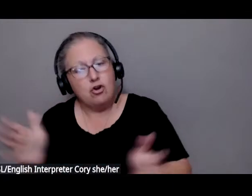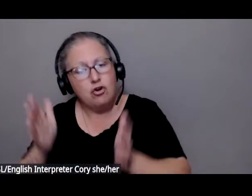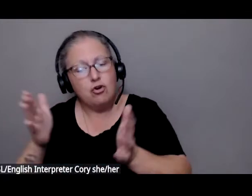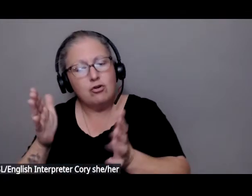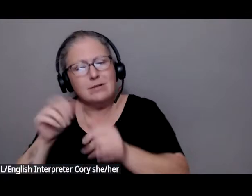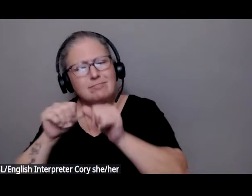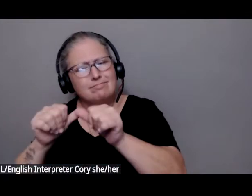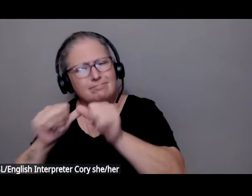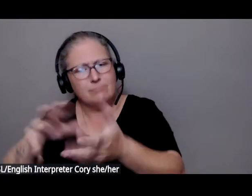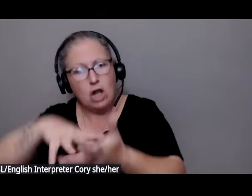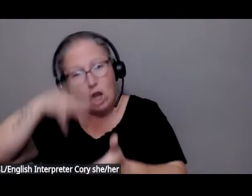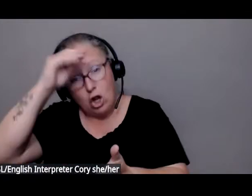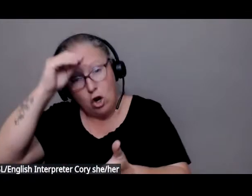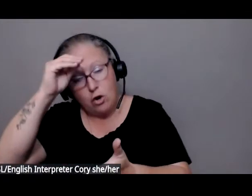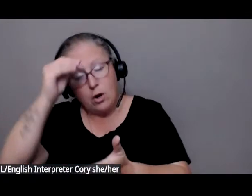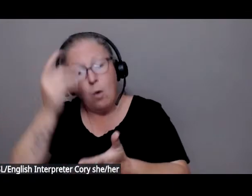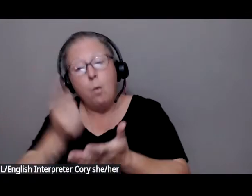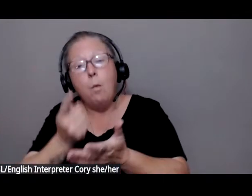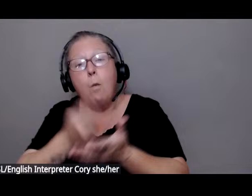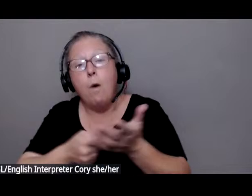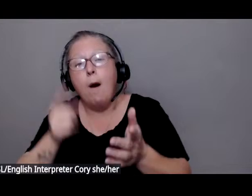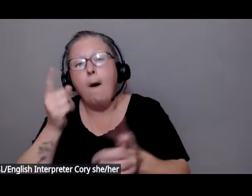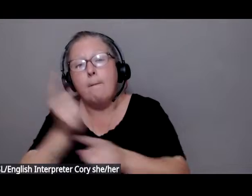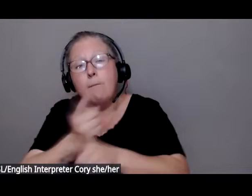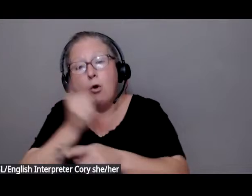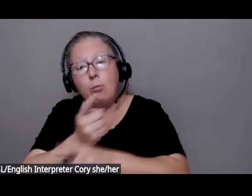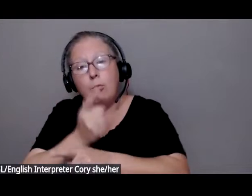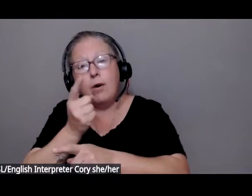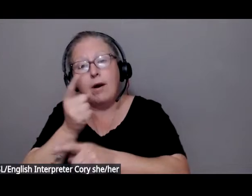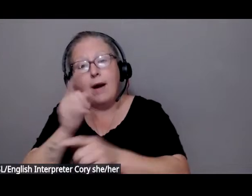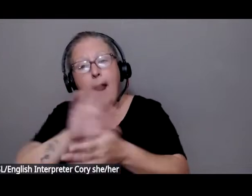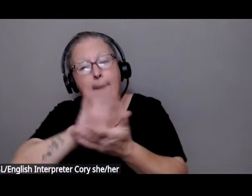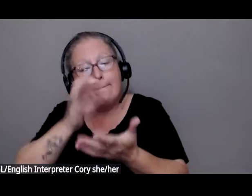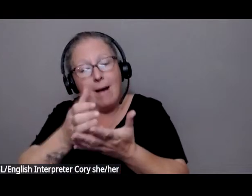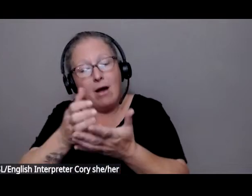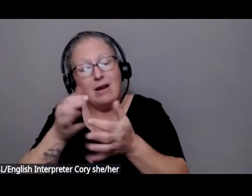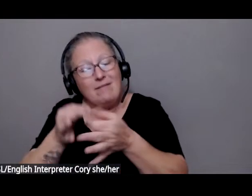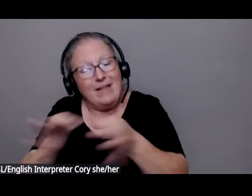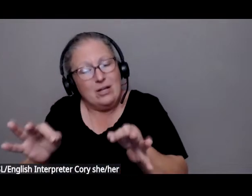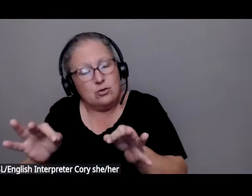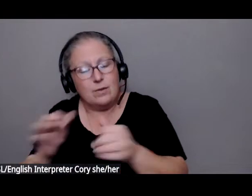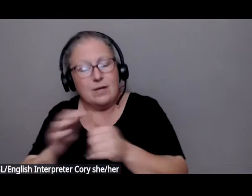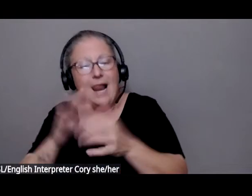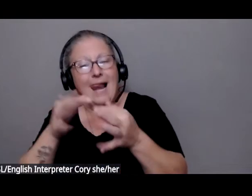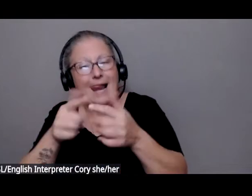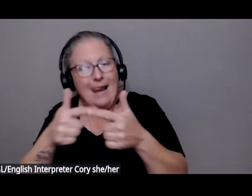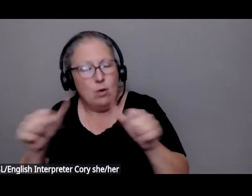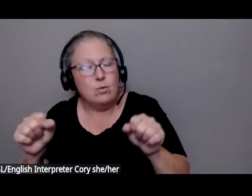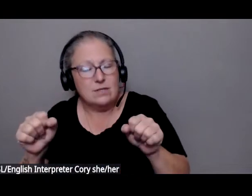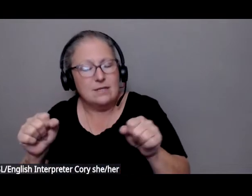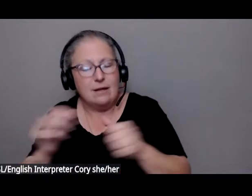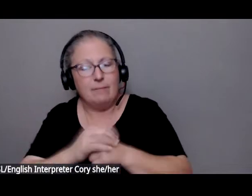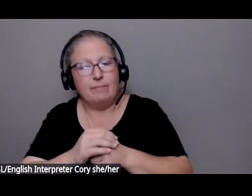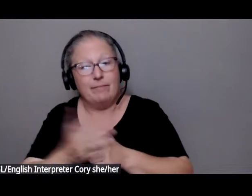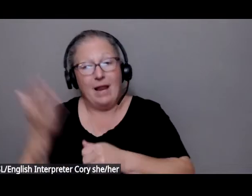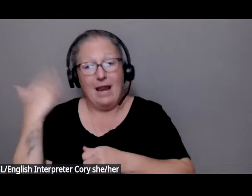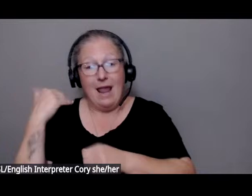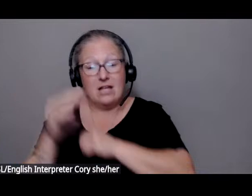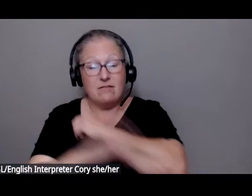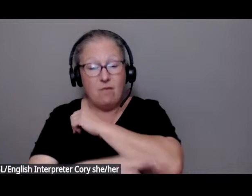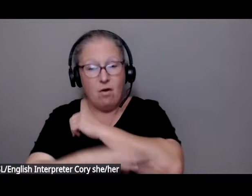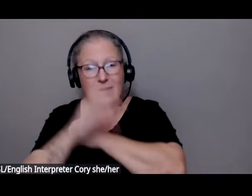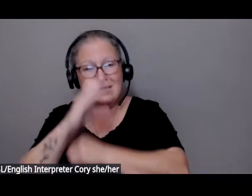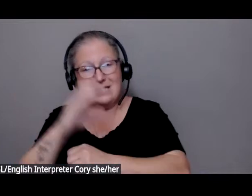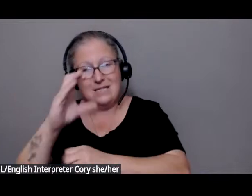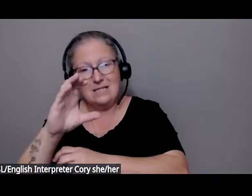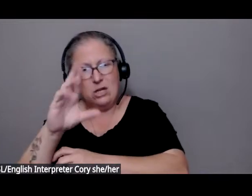learning within the appropriate amount of linguistic stretch. Last fall, CC Cronin,